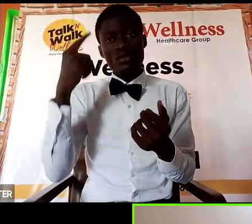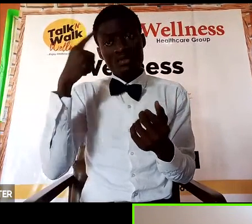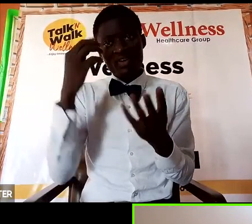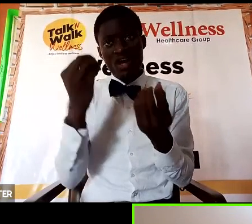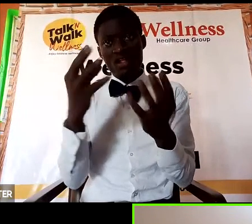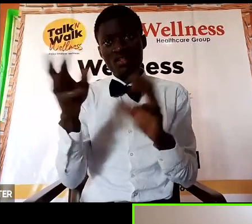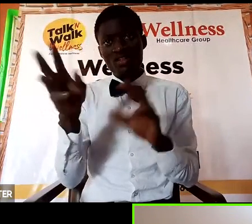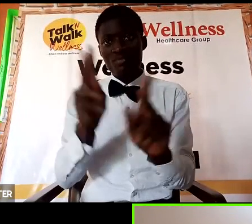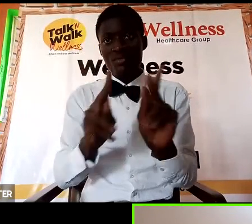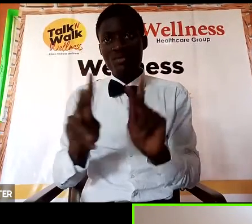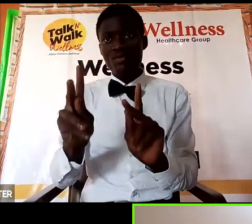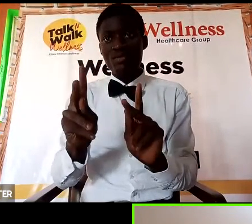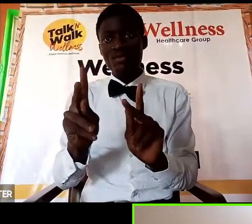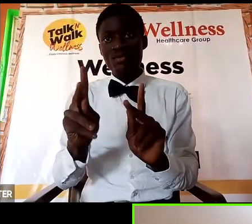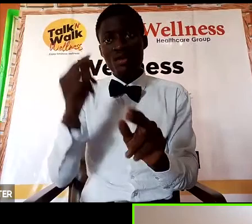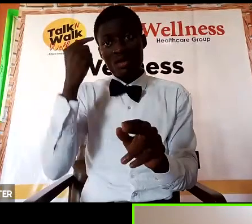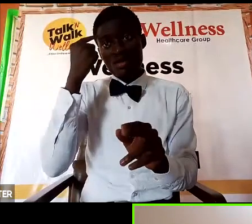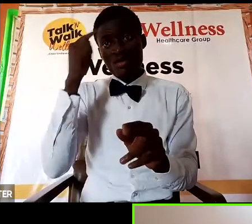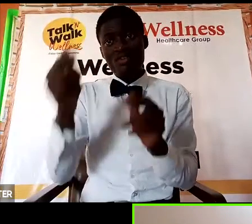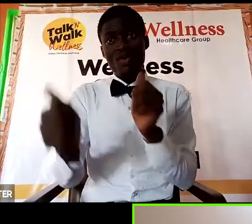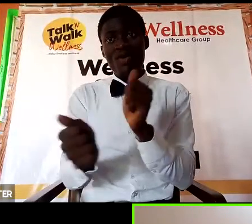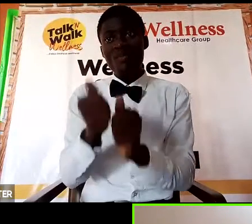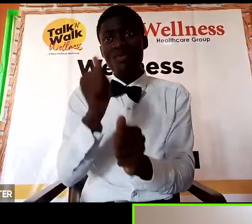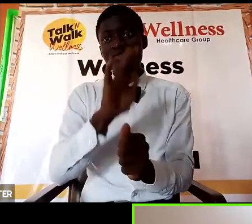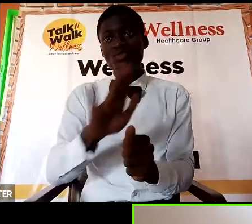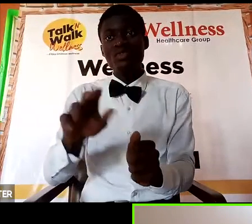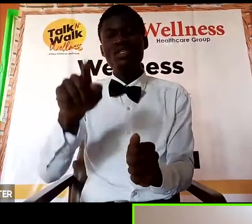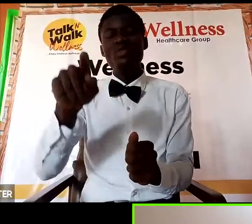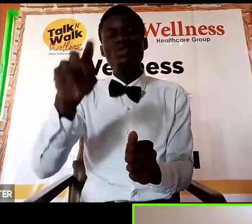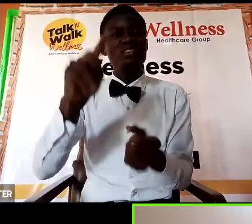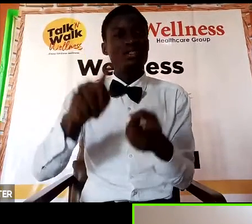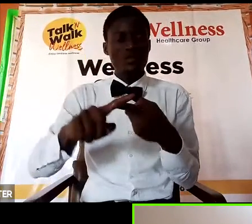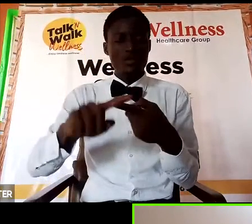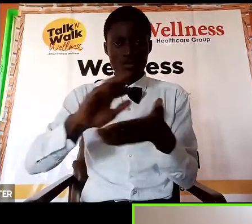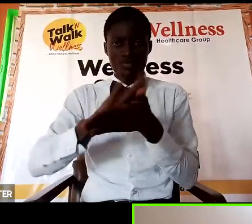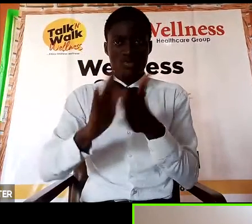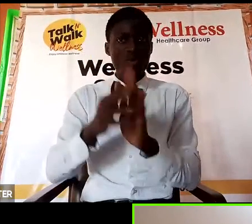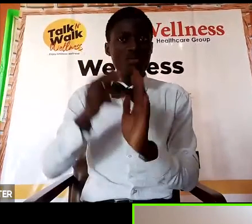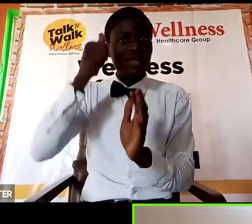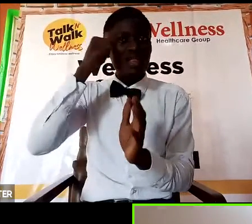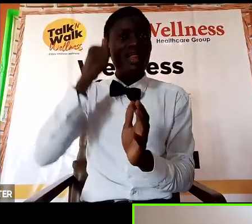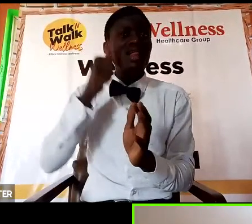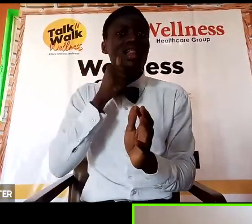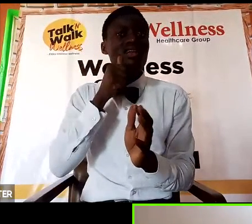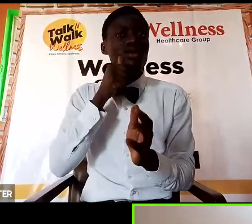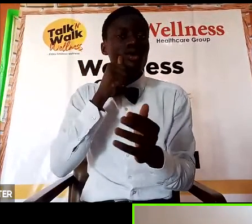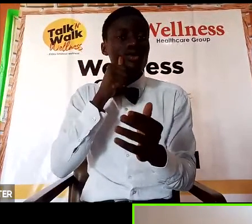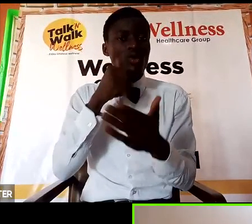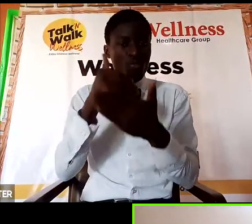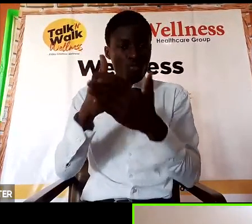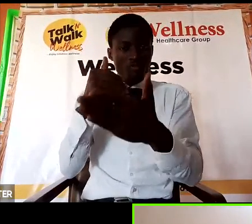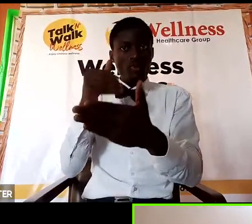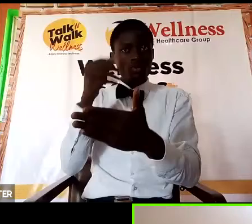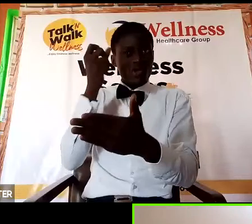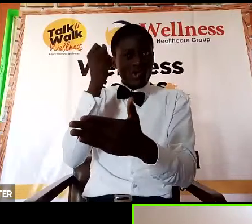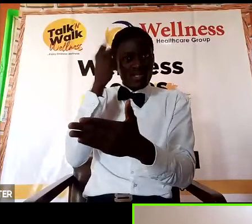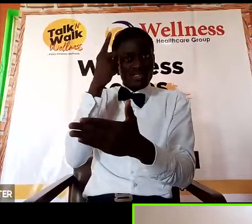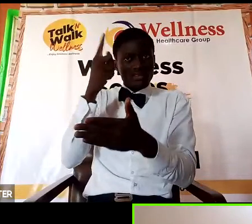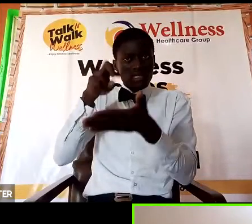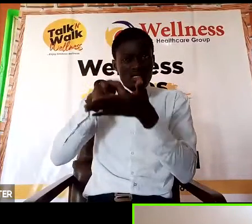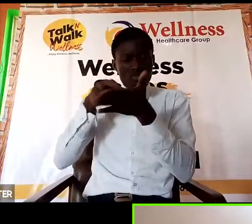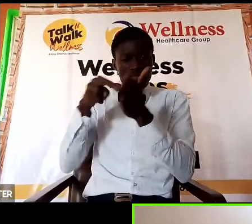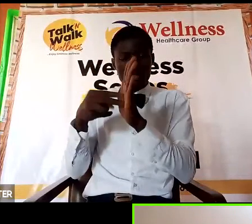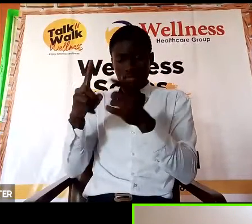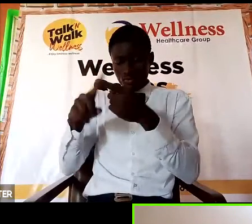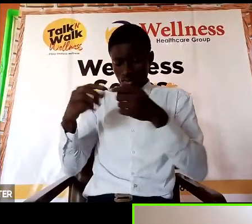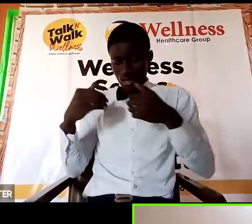most children, you need to be an adult before you start understanding what it means to have relationship. What I